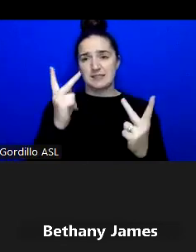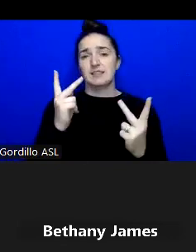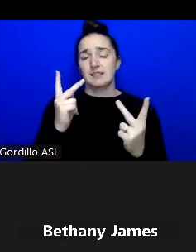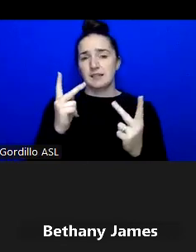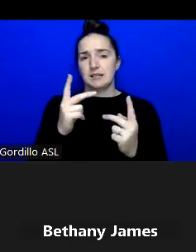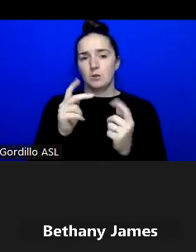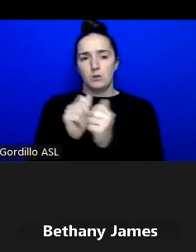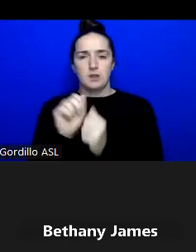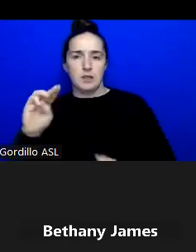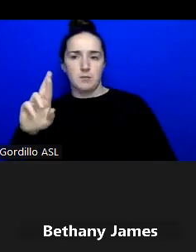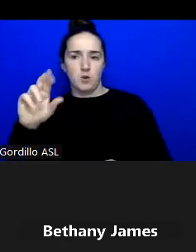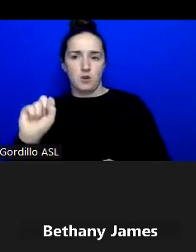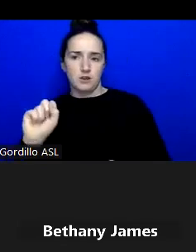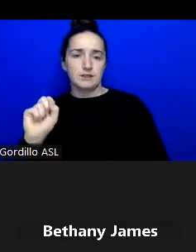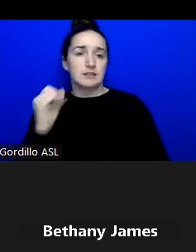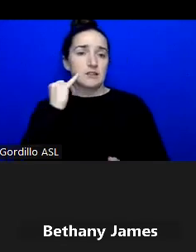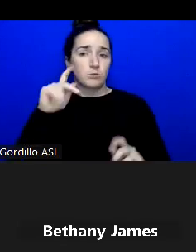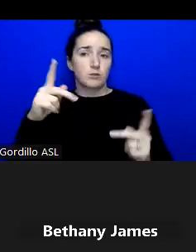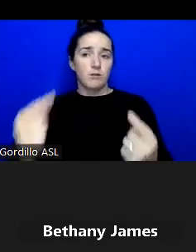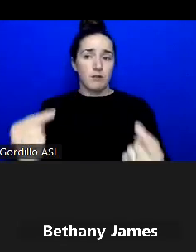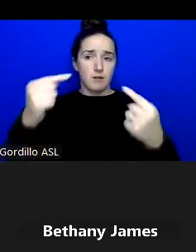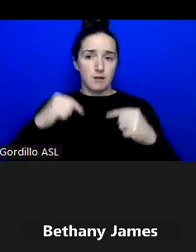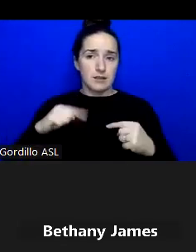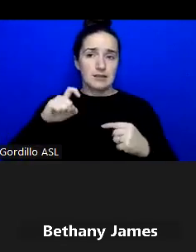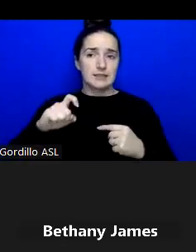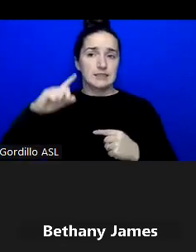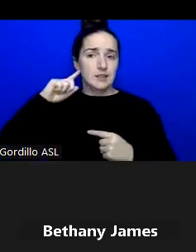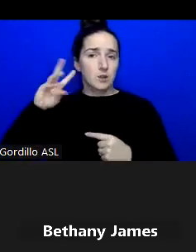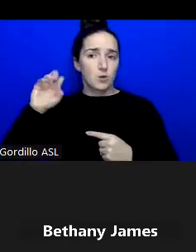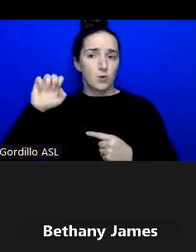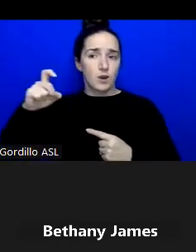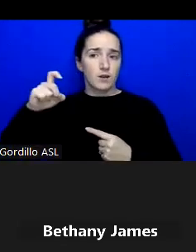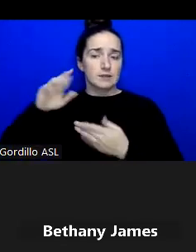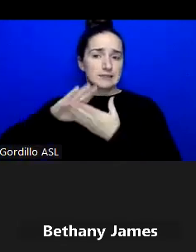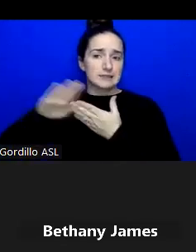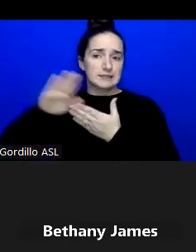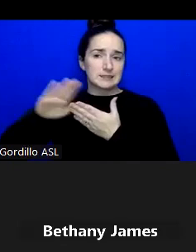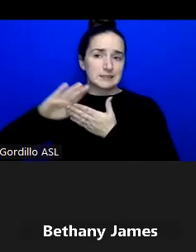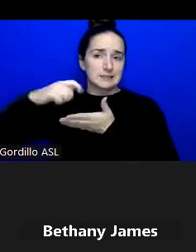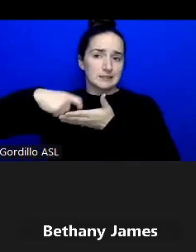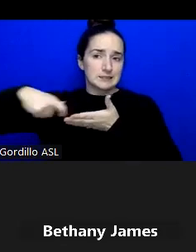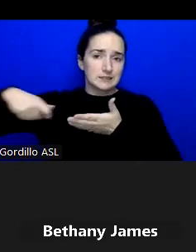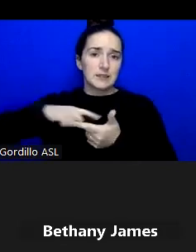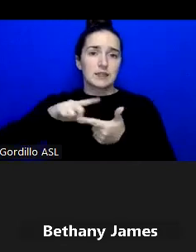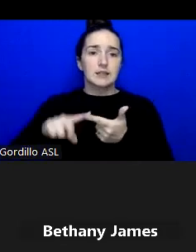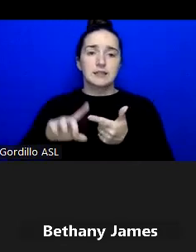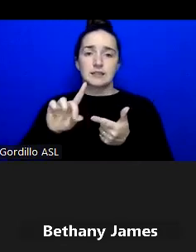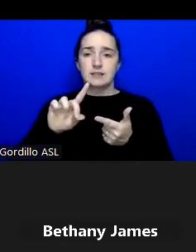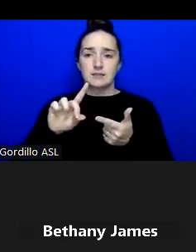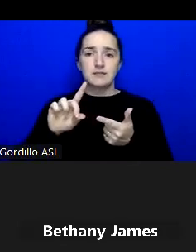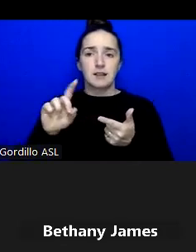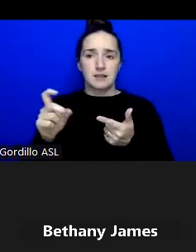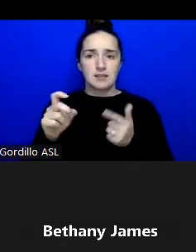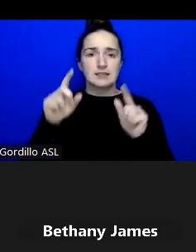MRS side of things would be if somebody's coming in and needing earwax removal, obviously diagnostic testing, and that can encompass lots of different